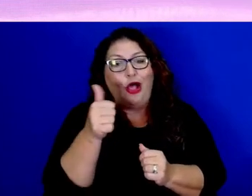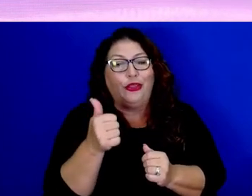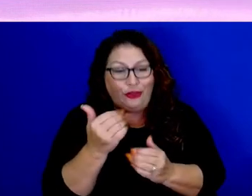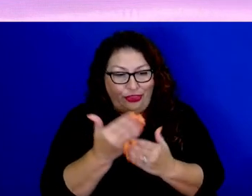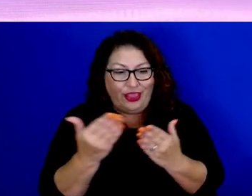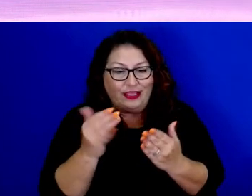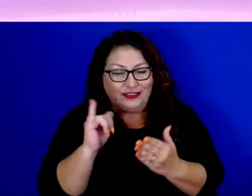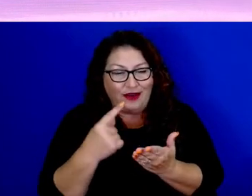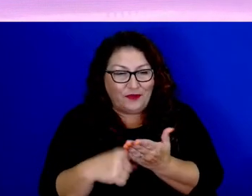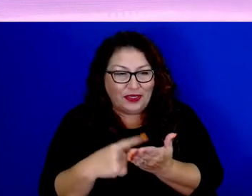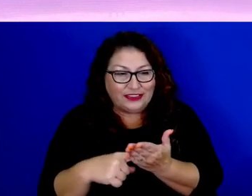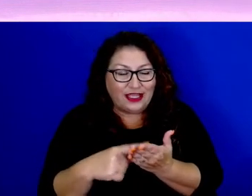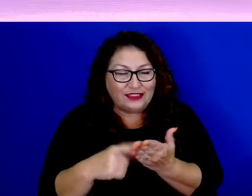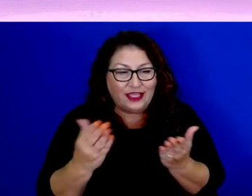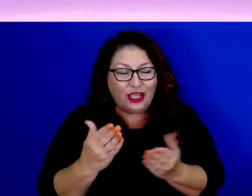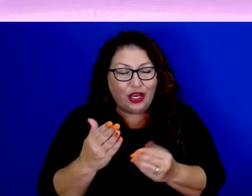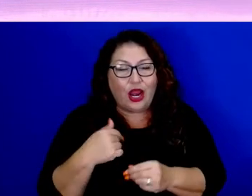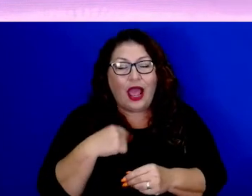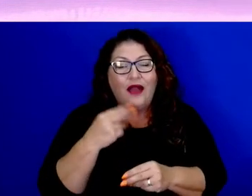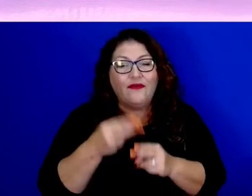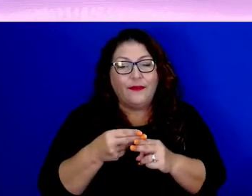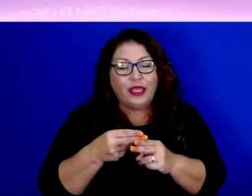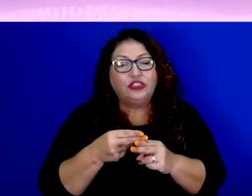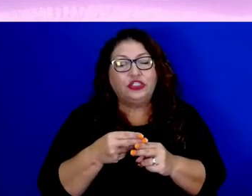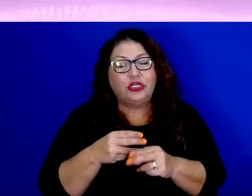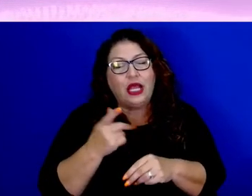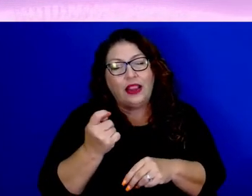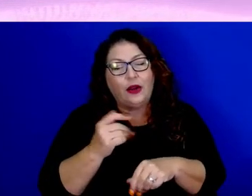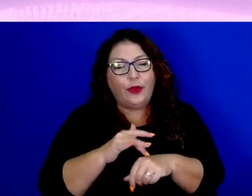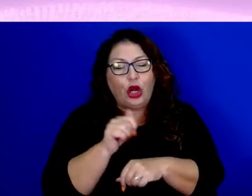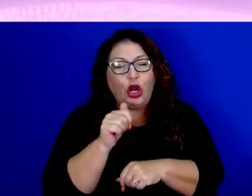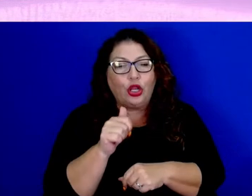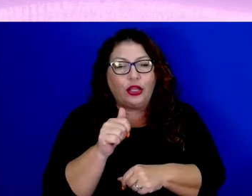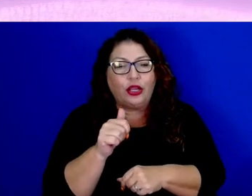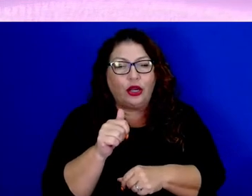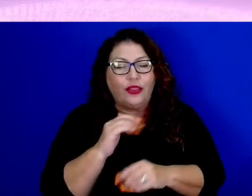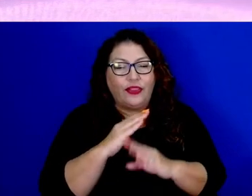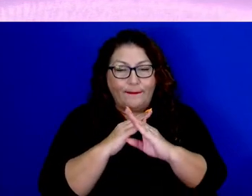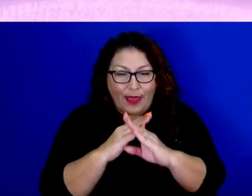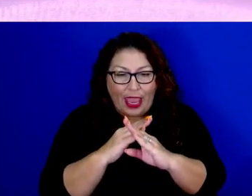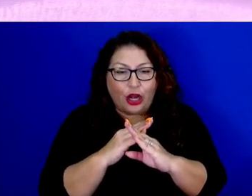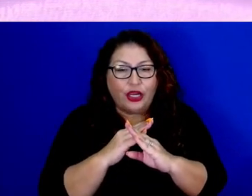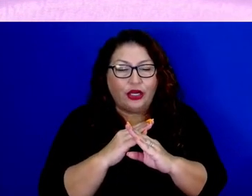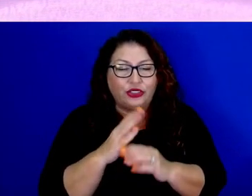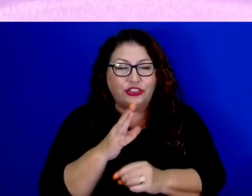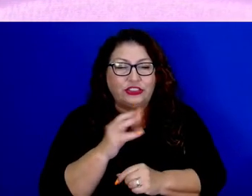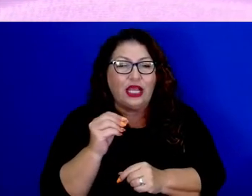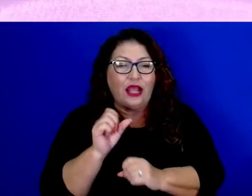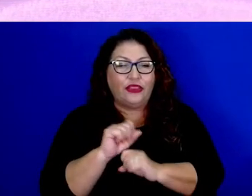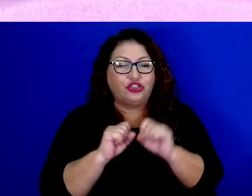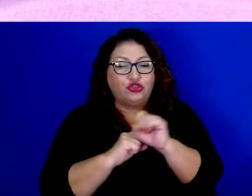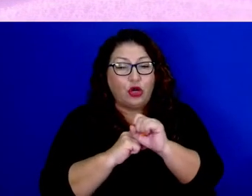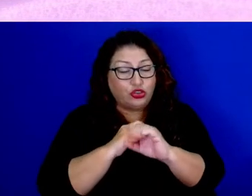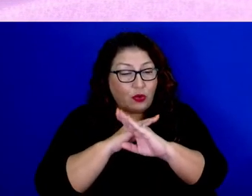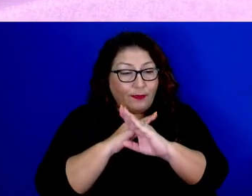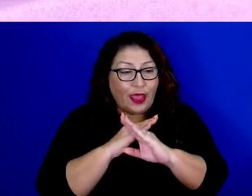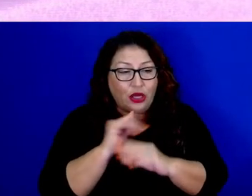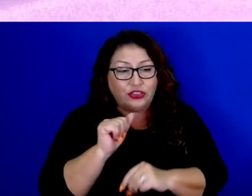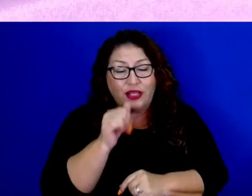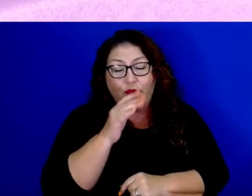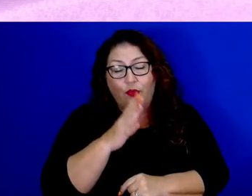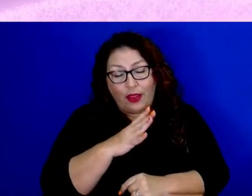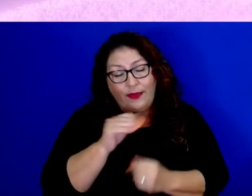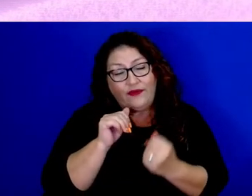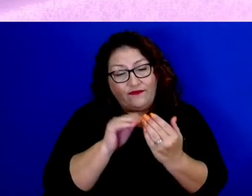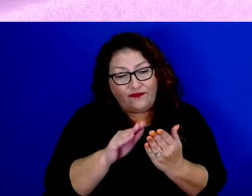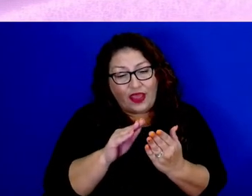I've mentioned a little bit earlier the barriers and structural barriers that women are facing in when they